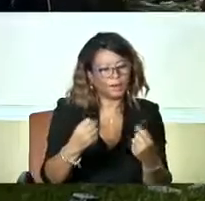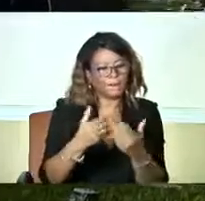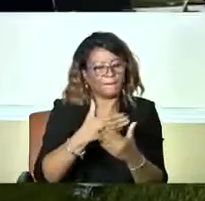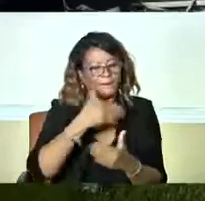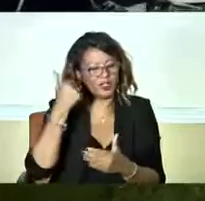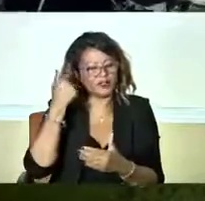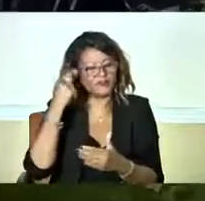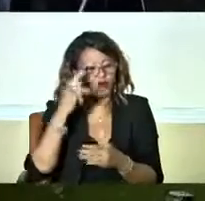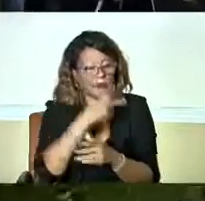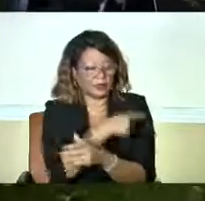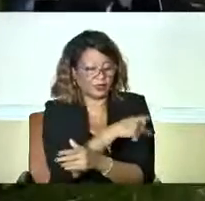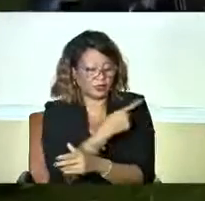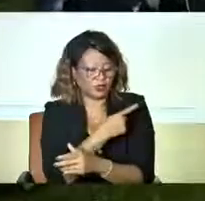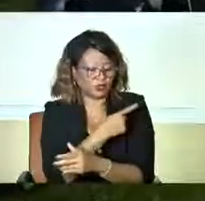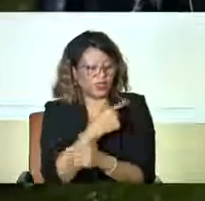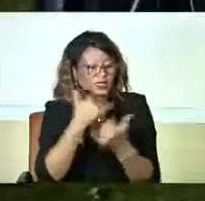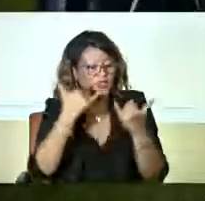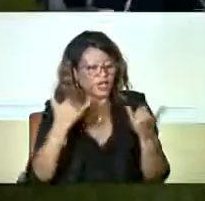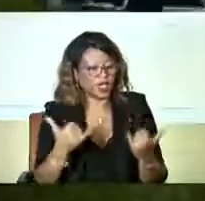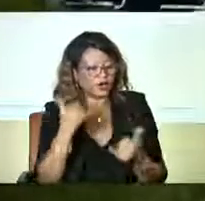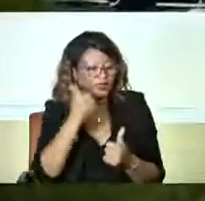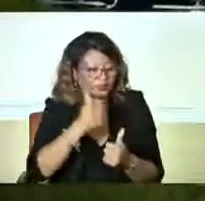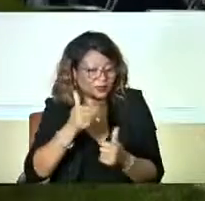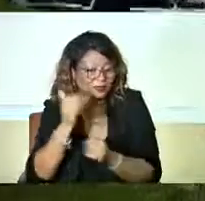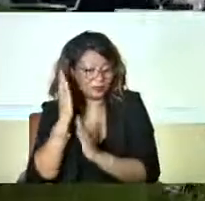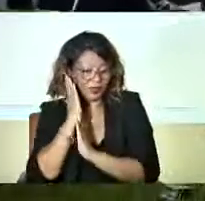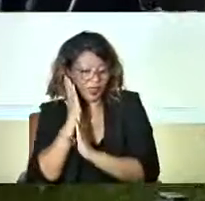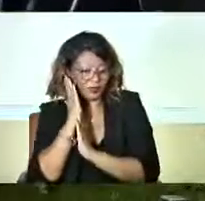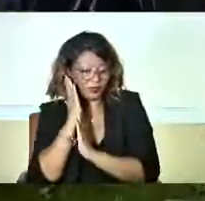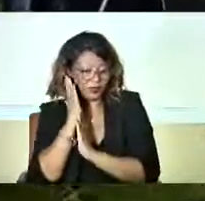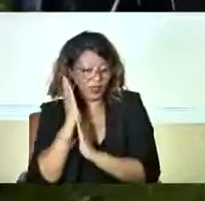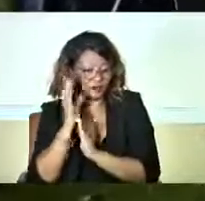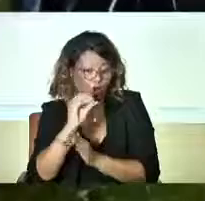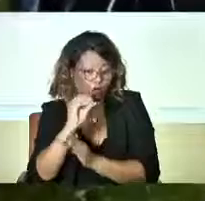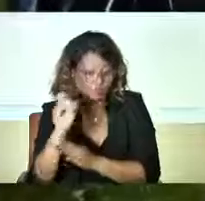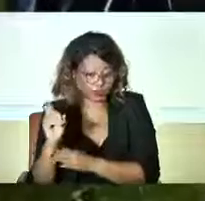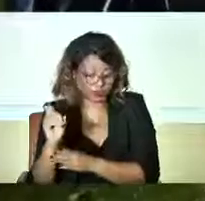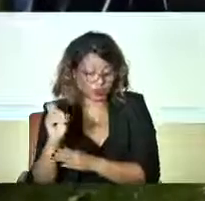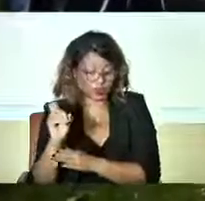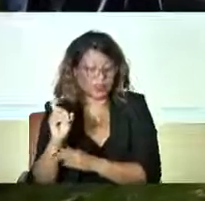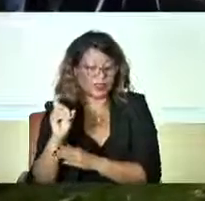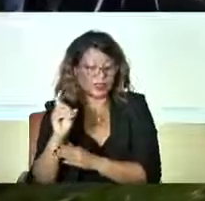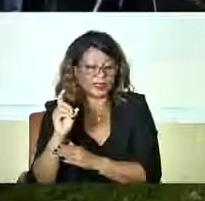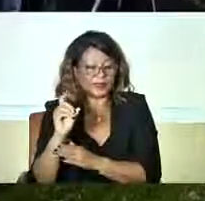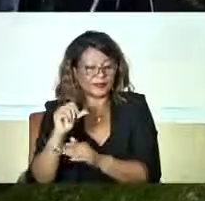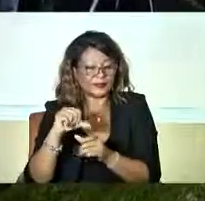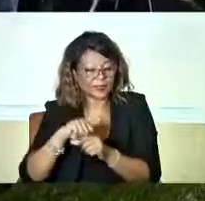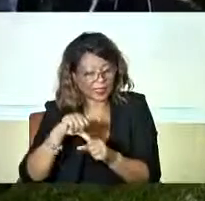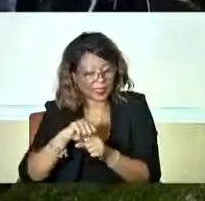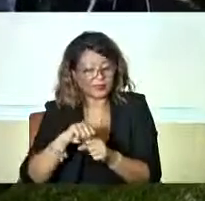the patients. The patients now, each bed will be equipped with oxygen and med gas.